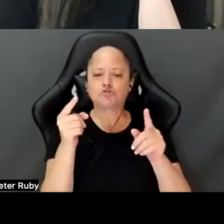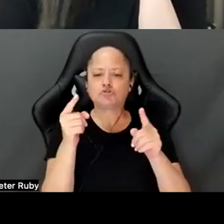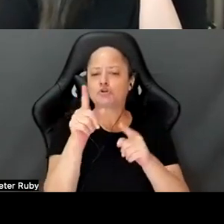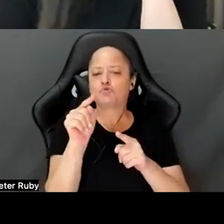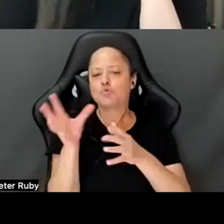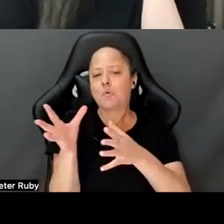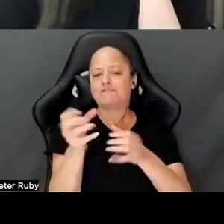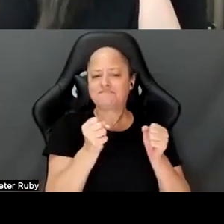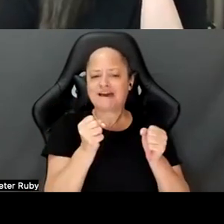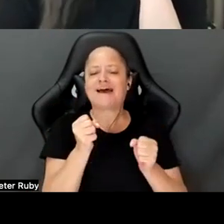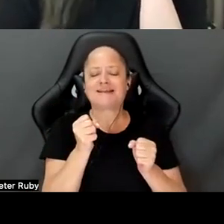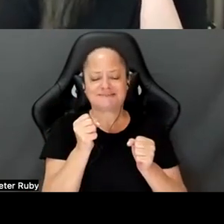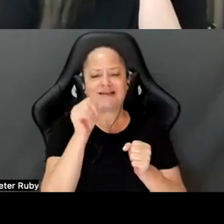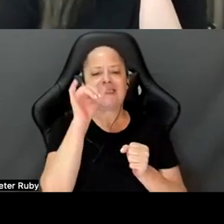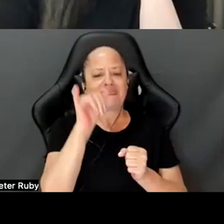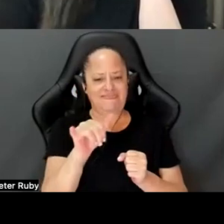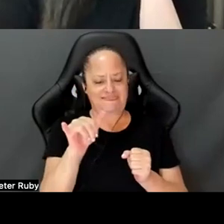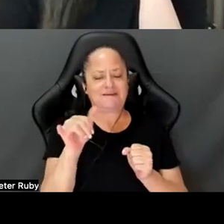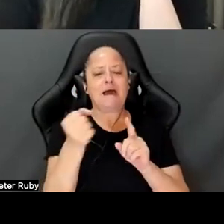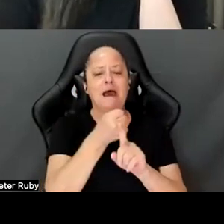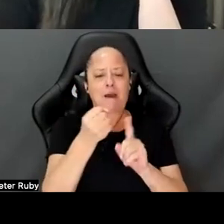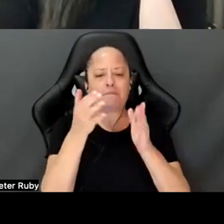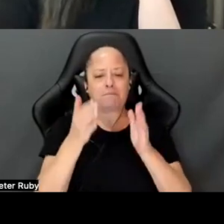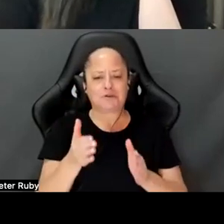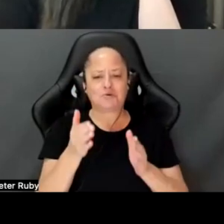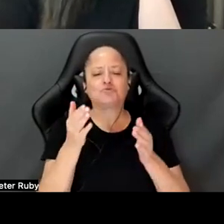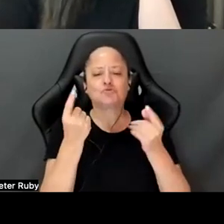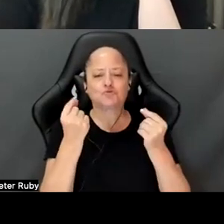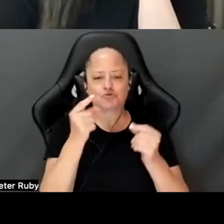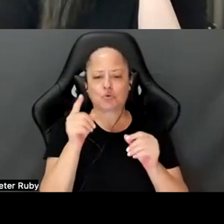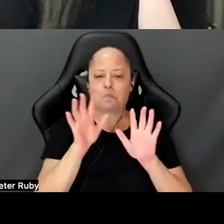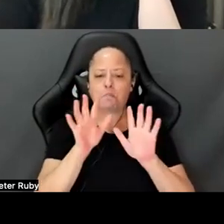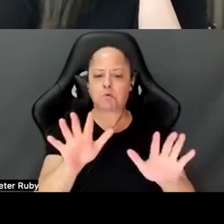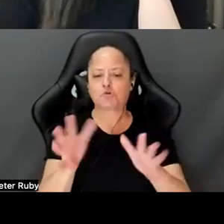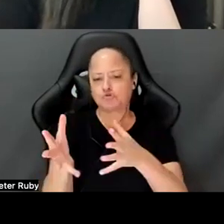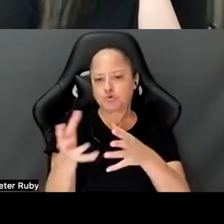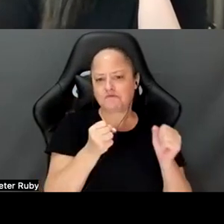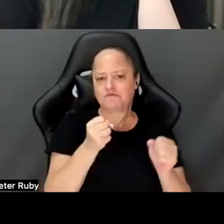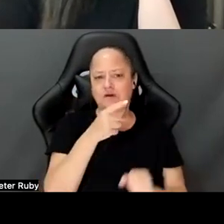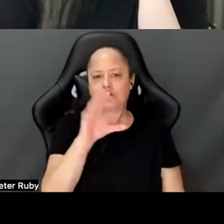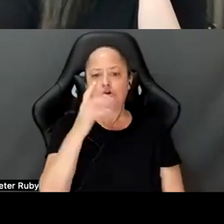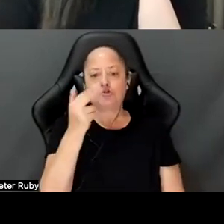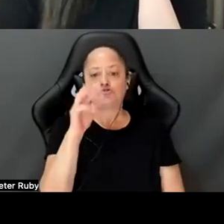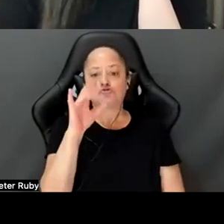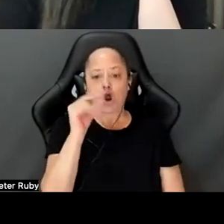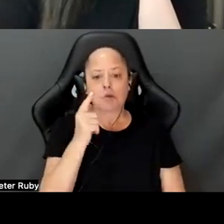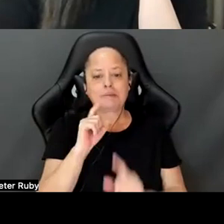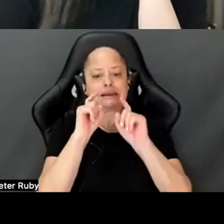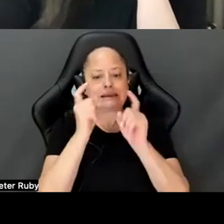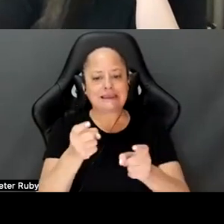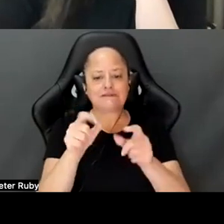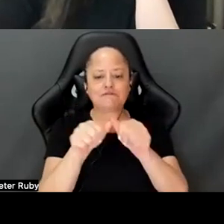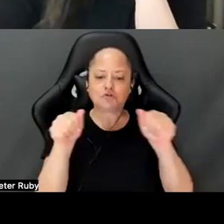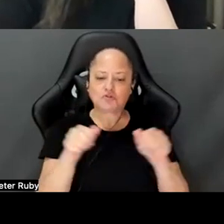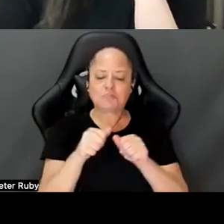fast. That's the thing that abusers do, is they push you too fast. So if someone's just charming, but they give you your space and they let something